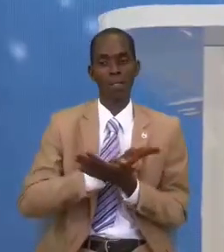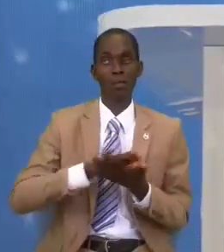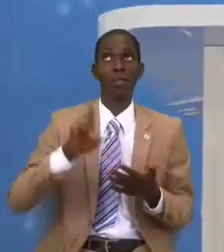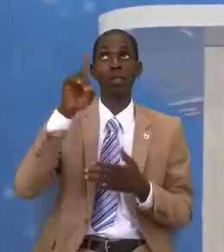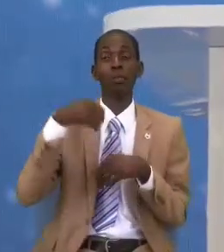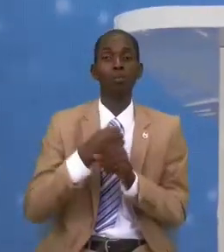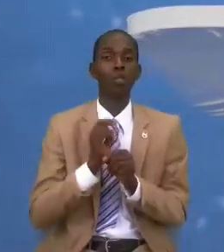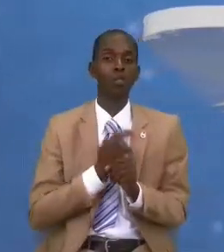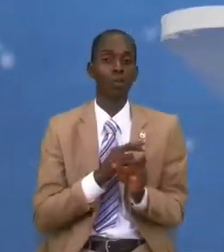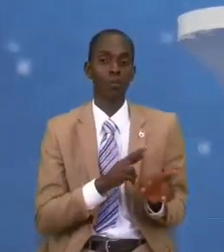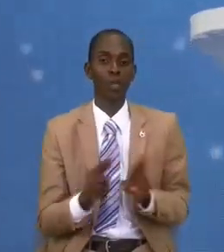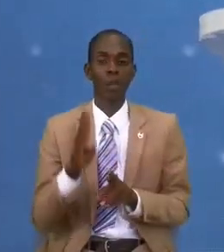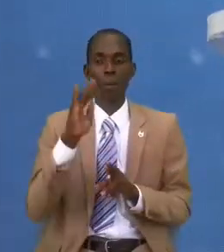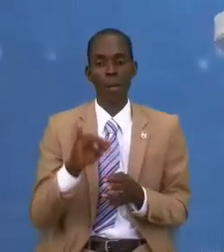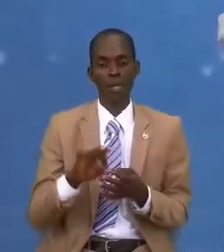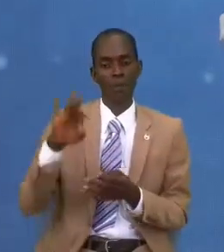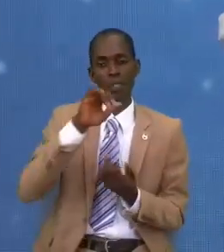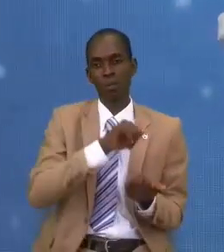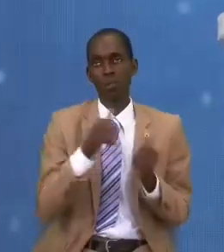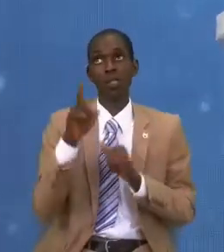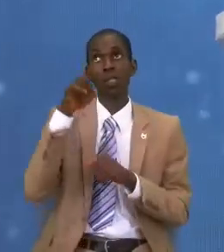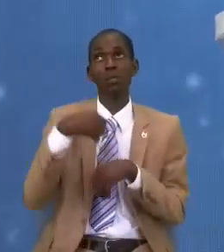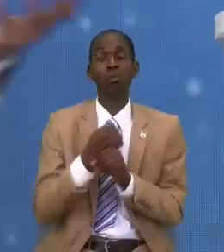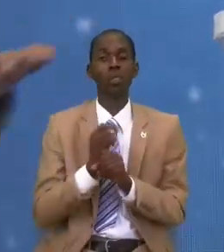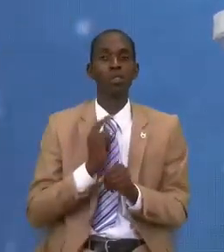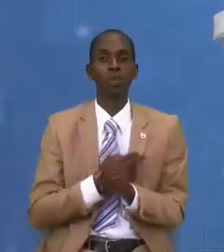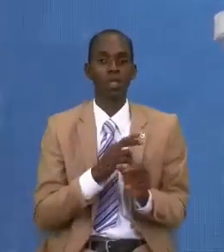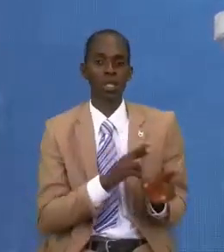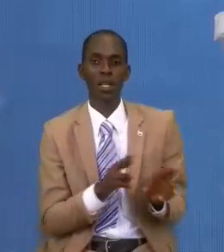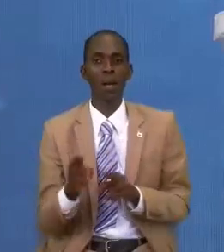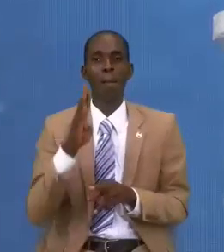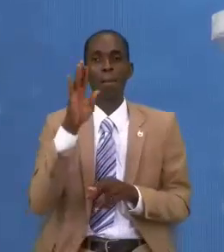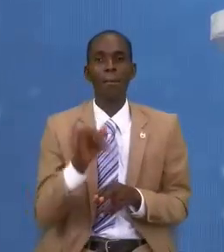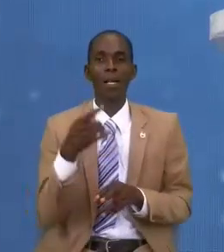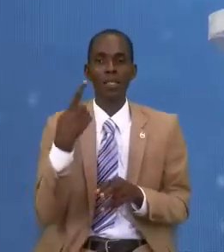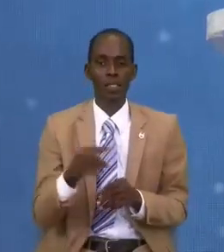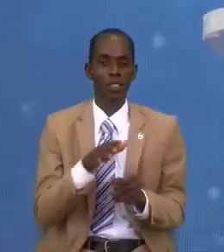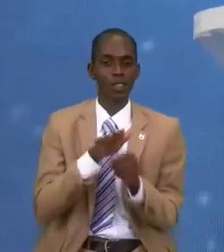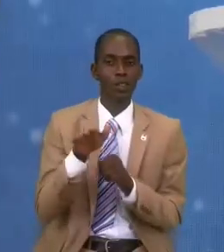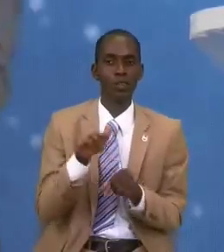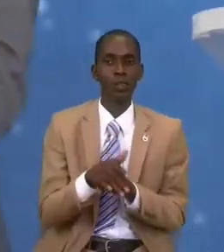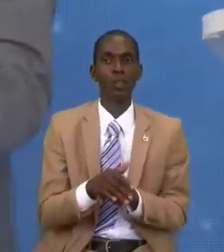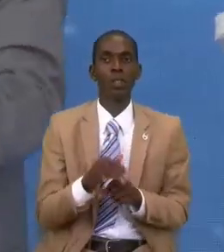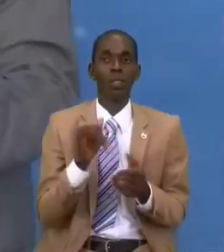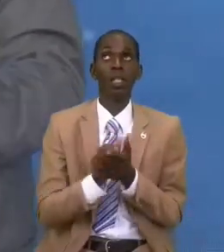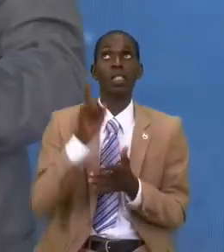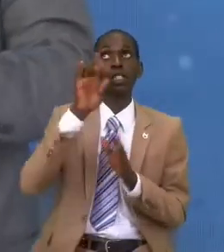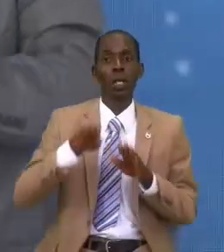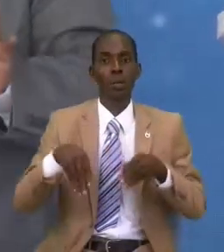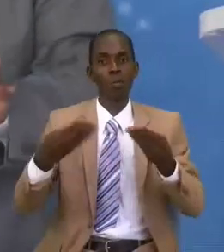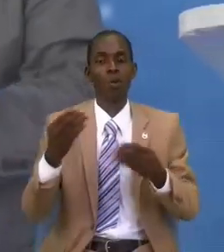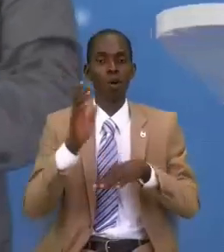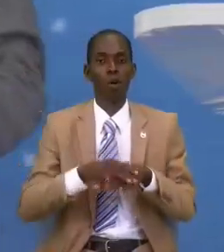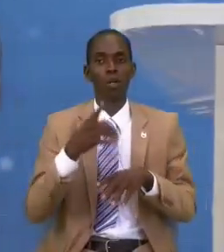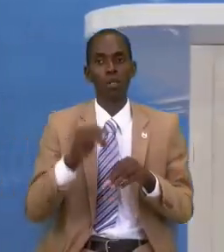gets us ready by the sufficiency that he provided on the cross of Calvary. And now he says,